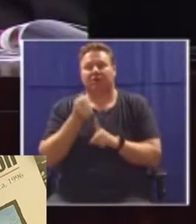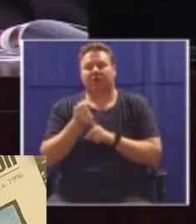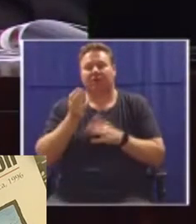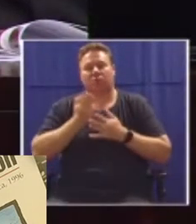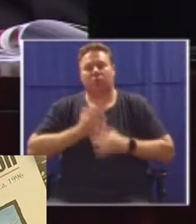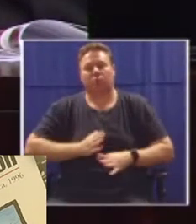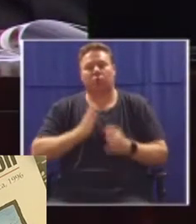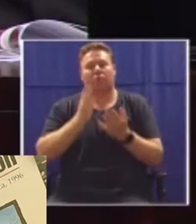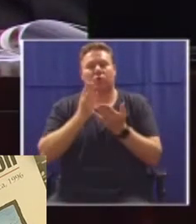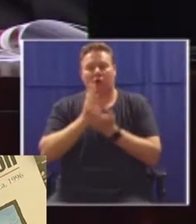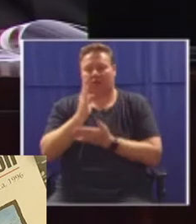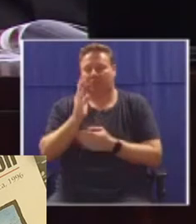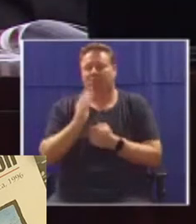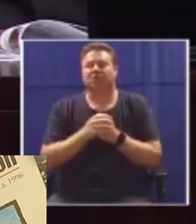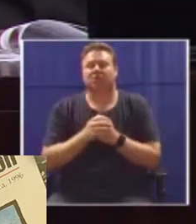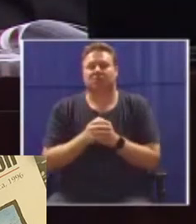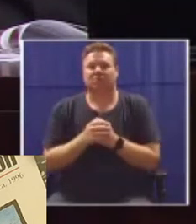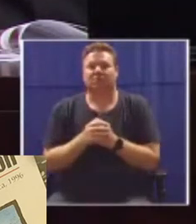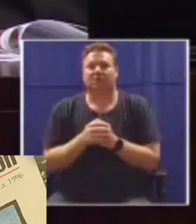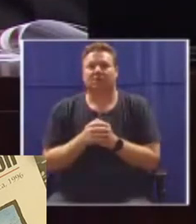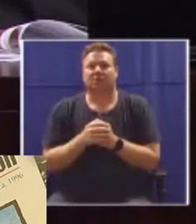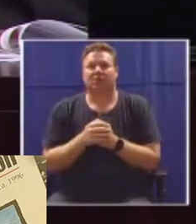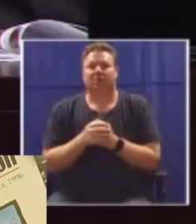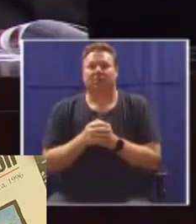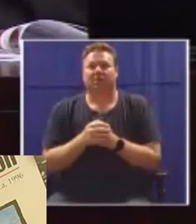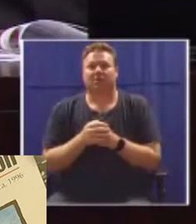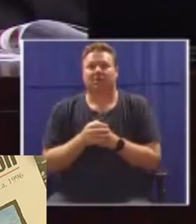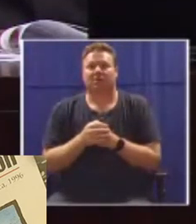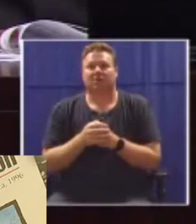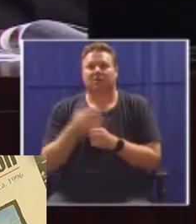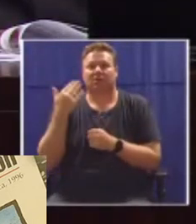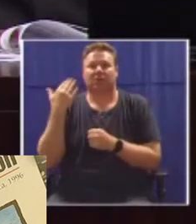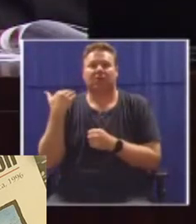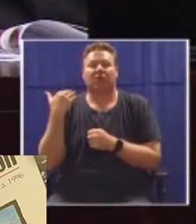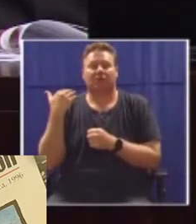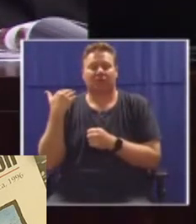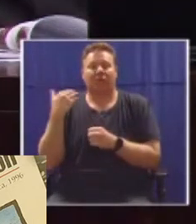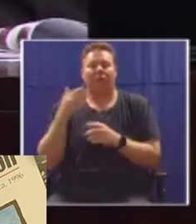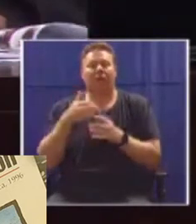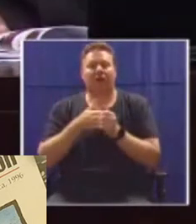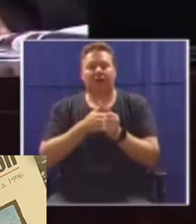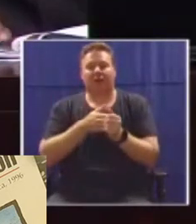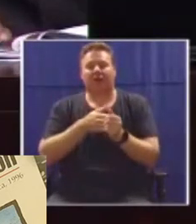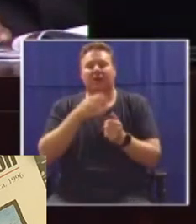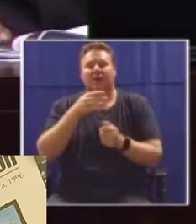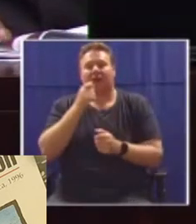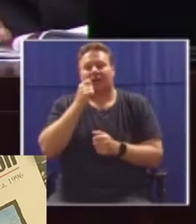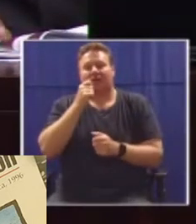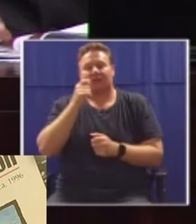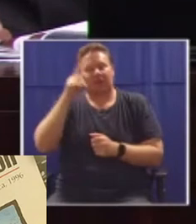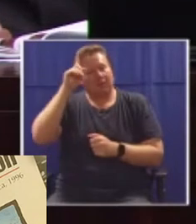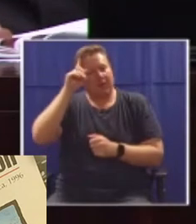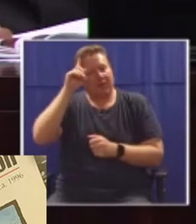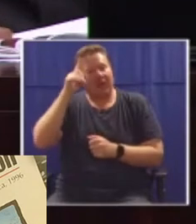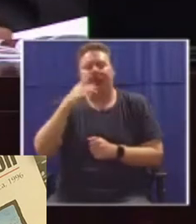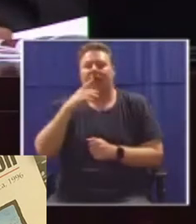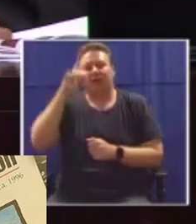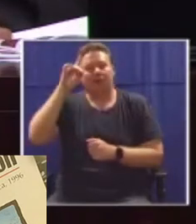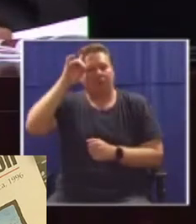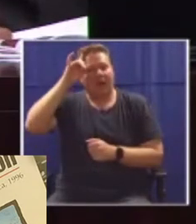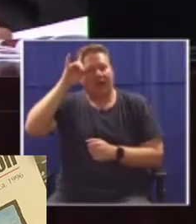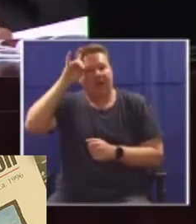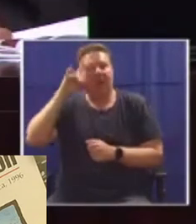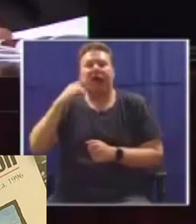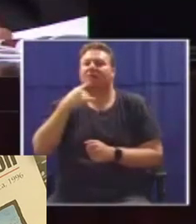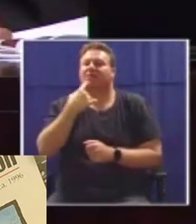human rights. As our former leader, Tata Mandela, said, and always